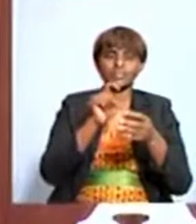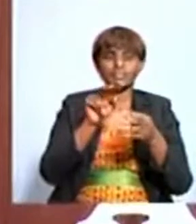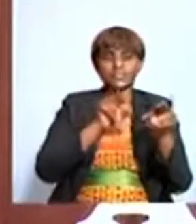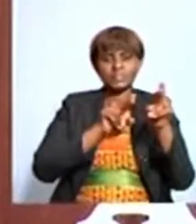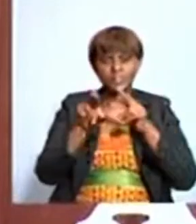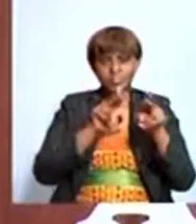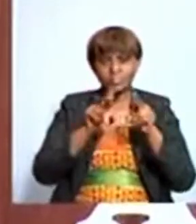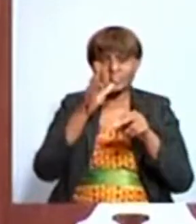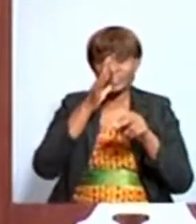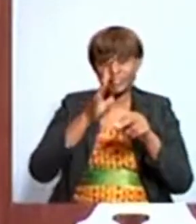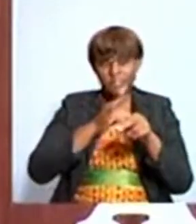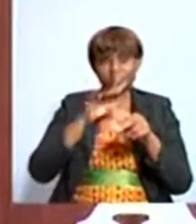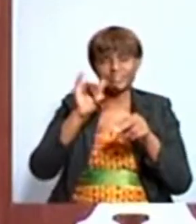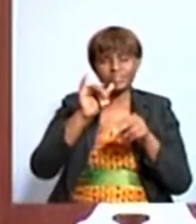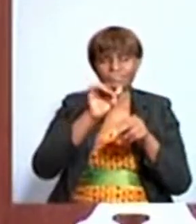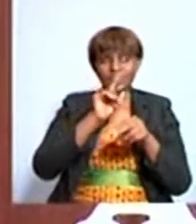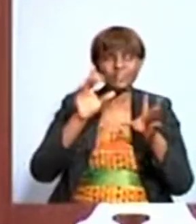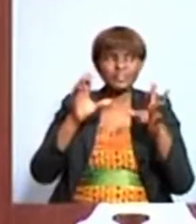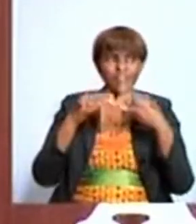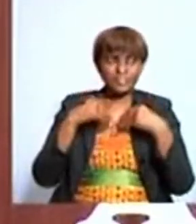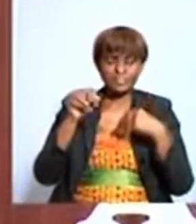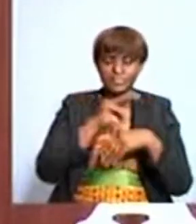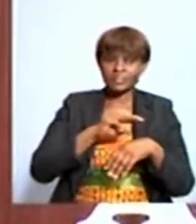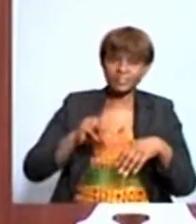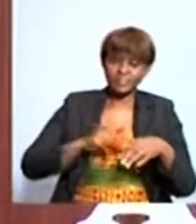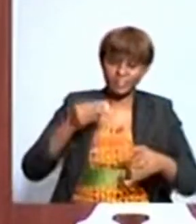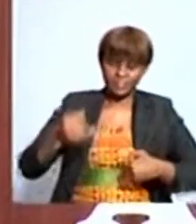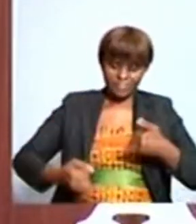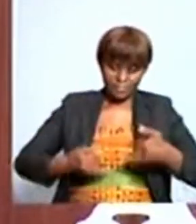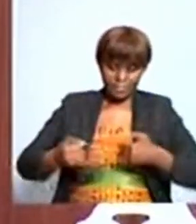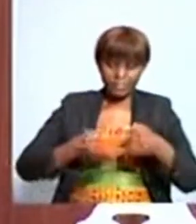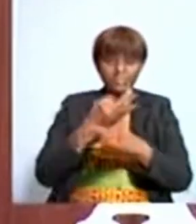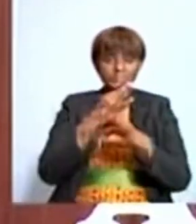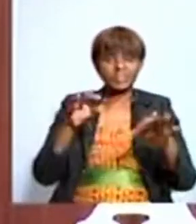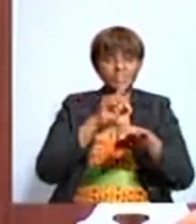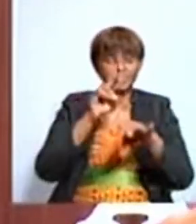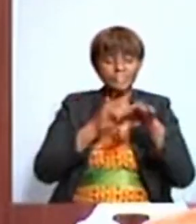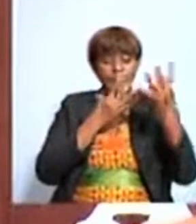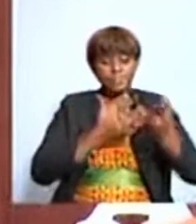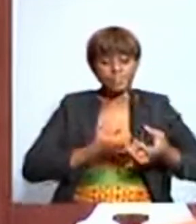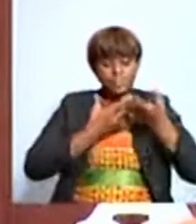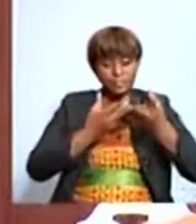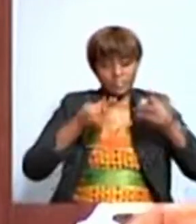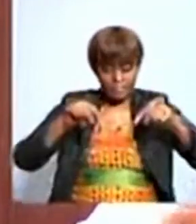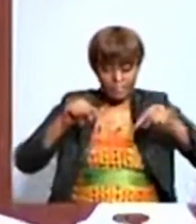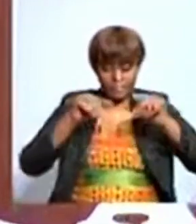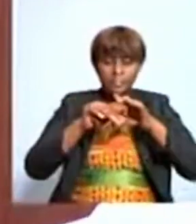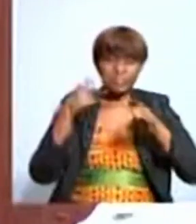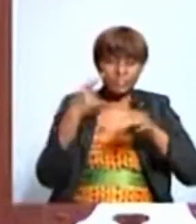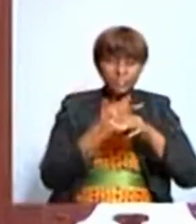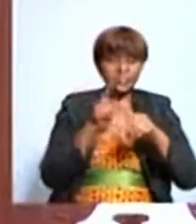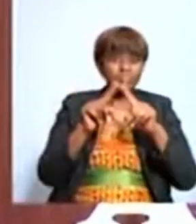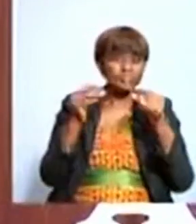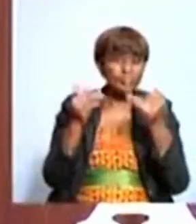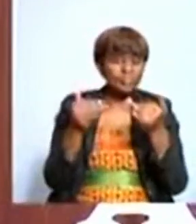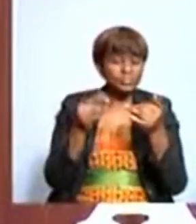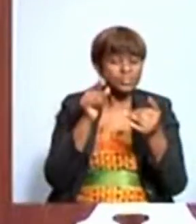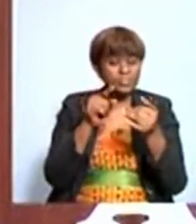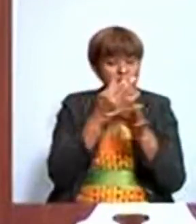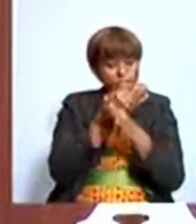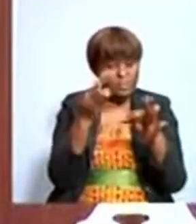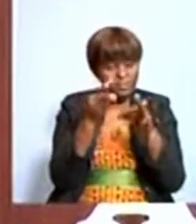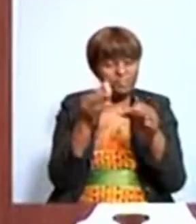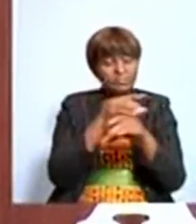Madam Speaker reiterated that members enjoy freedom of speech and debate in the House. However, the freedom is